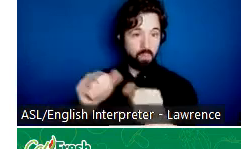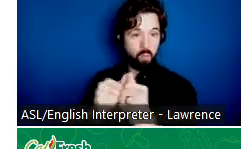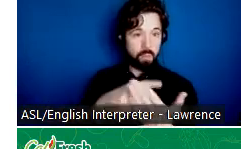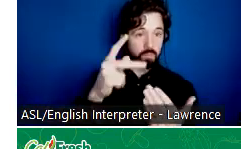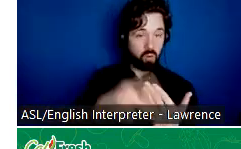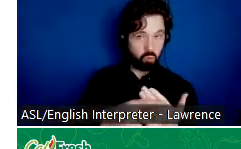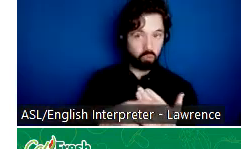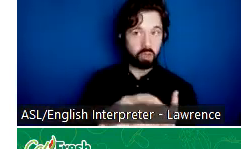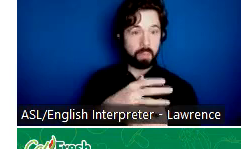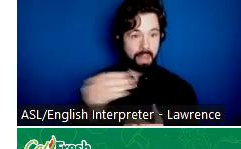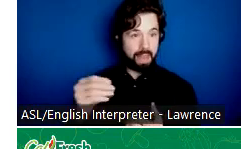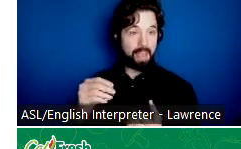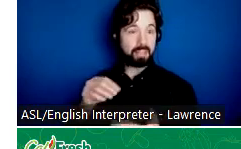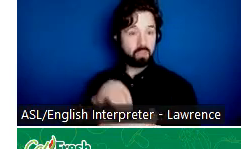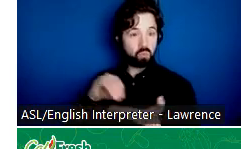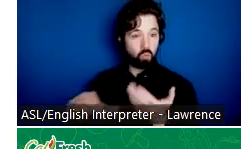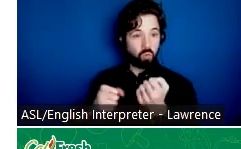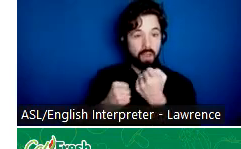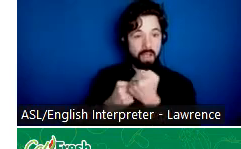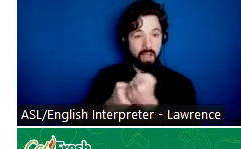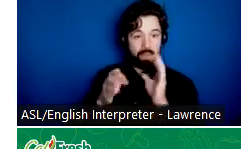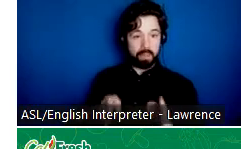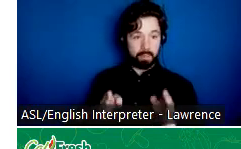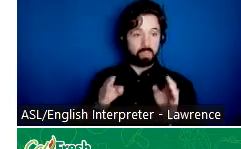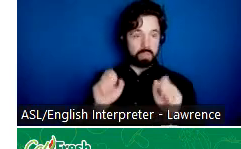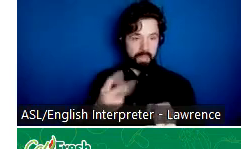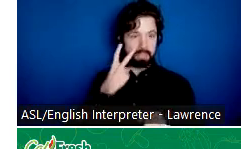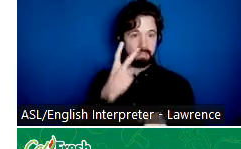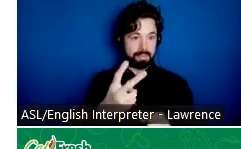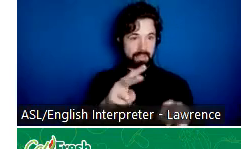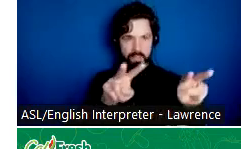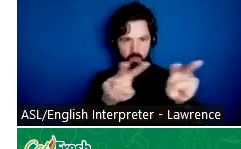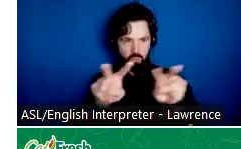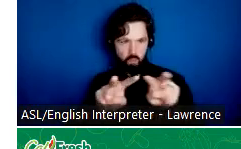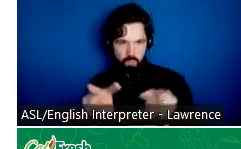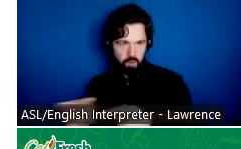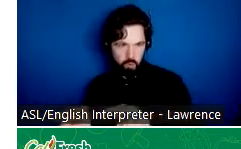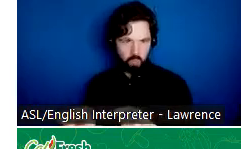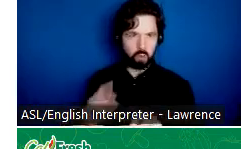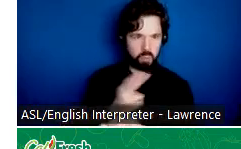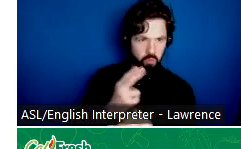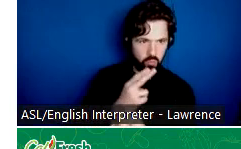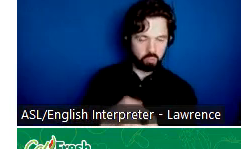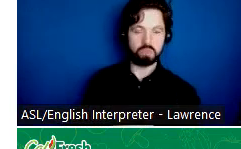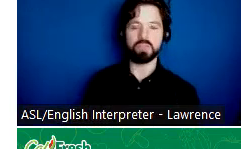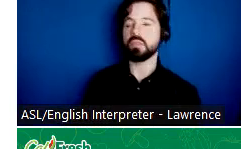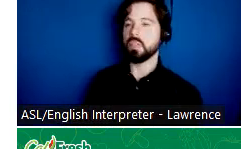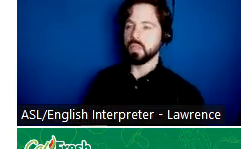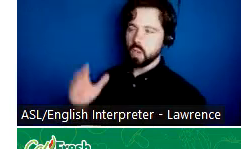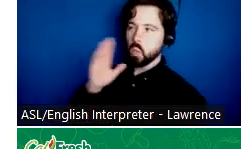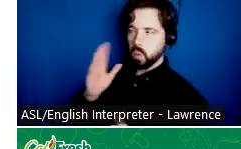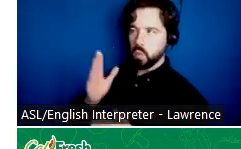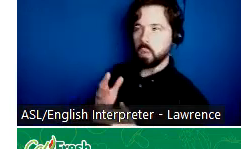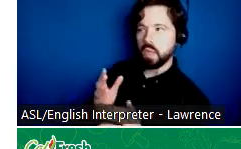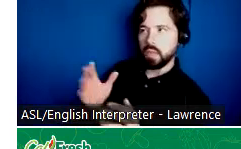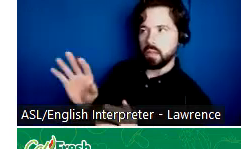back to our CDE partners, but we will just stress that the alternate income form does vary